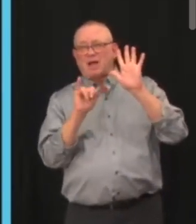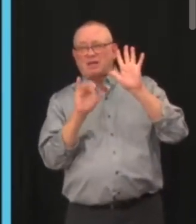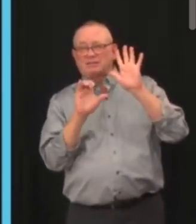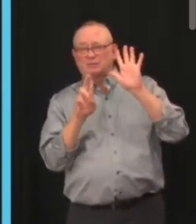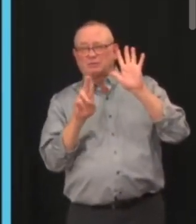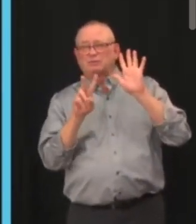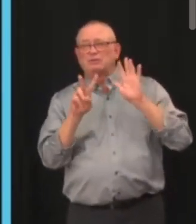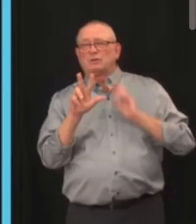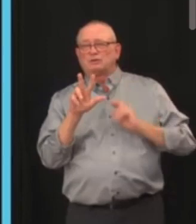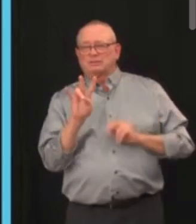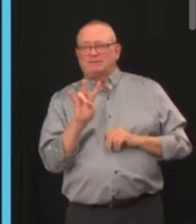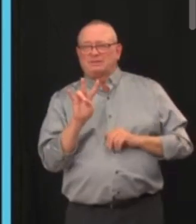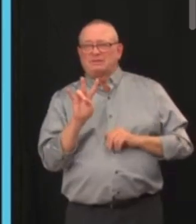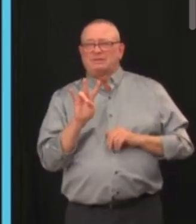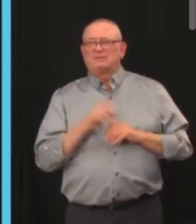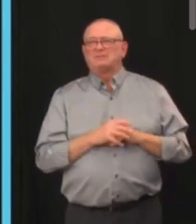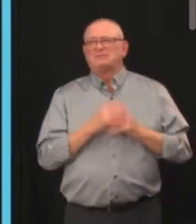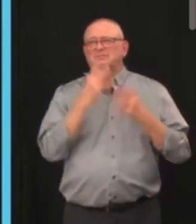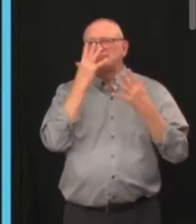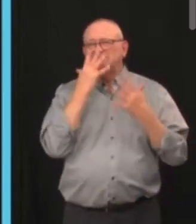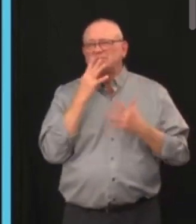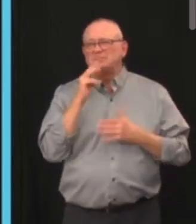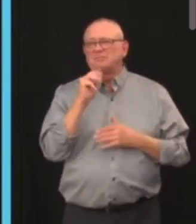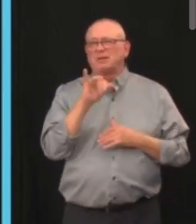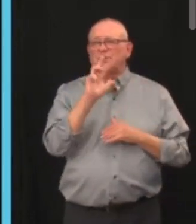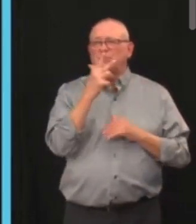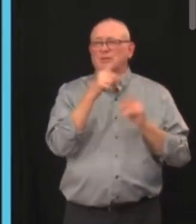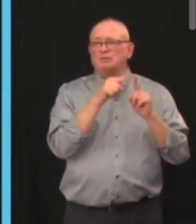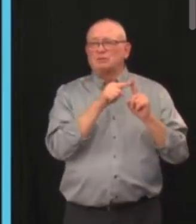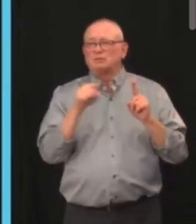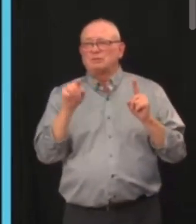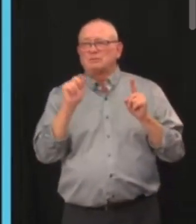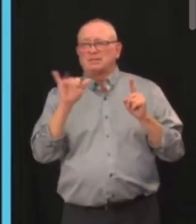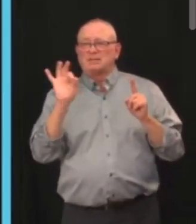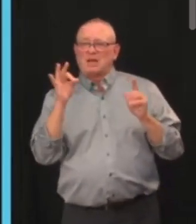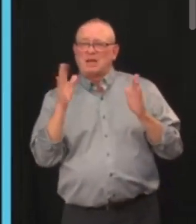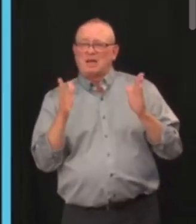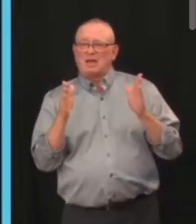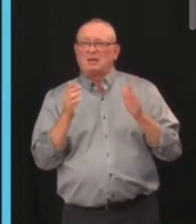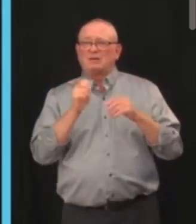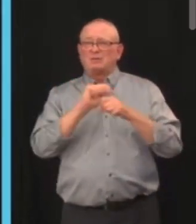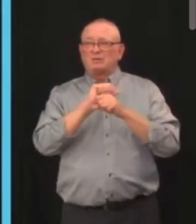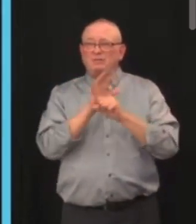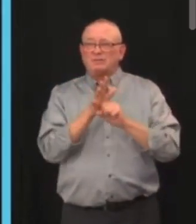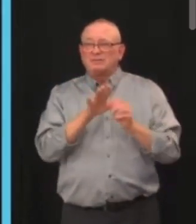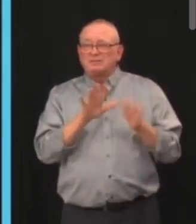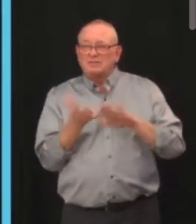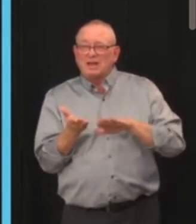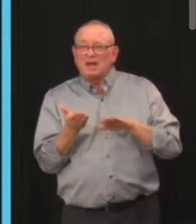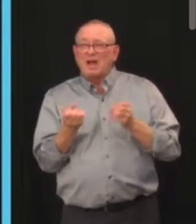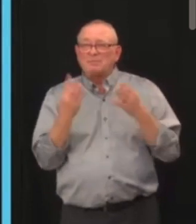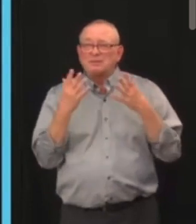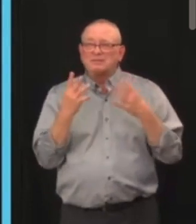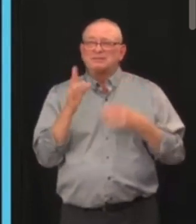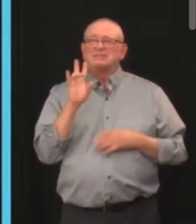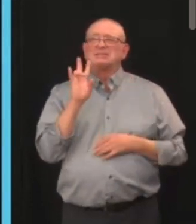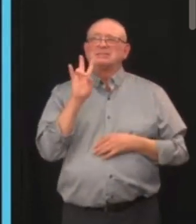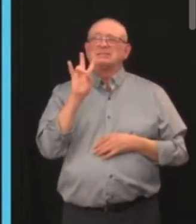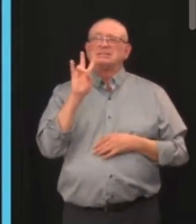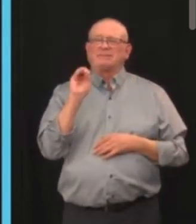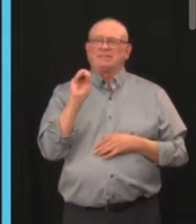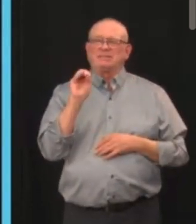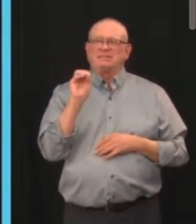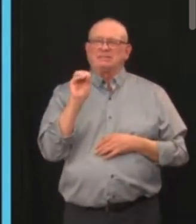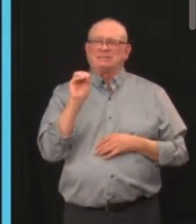Sadly, between May 3rd and May 9th, 70 deaths related to COVID-19 were reported to Alberta Health, with an average of 10